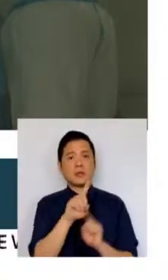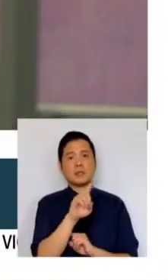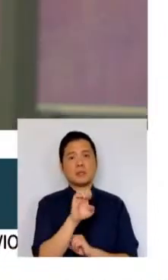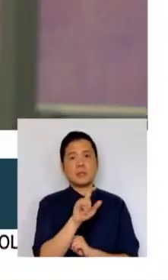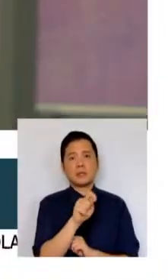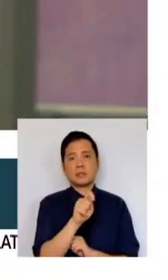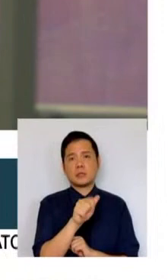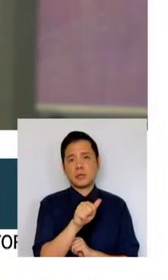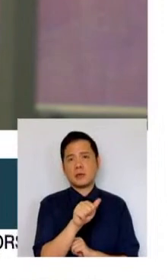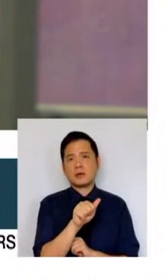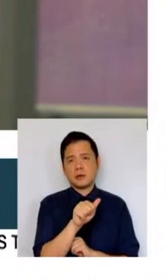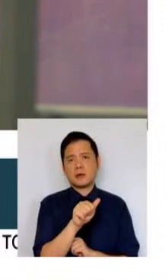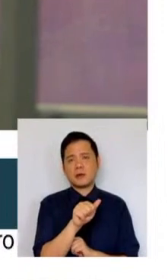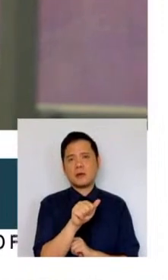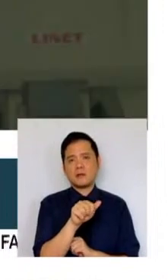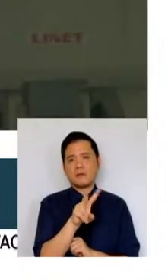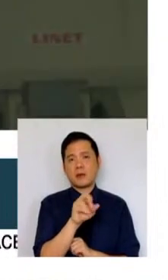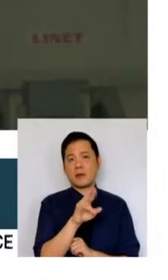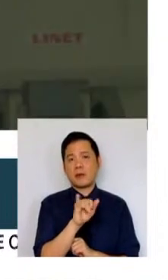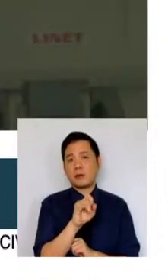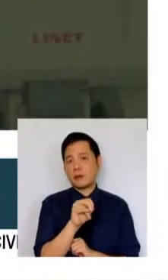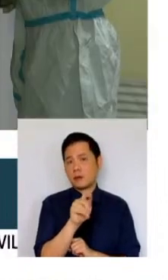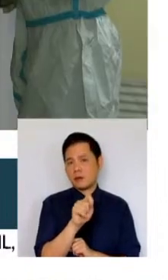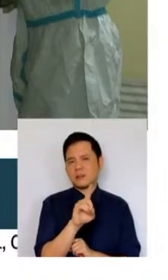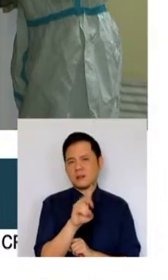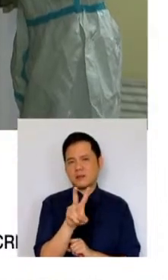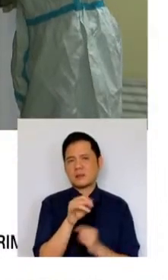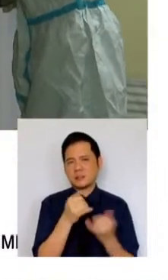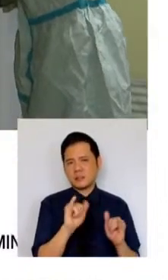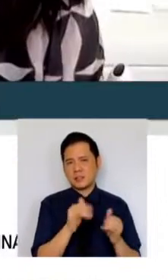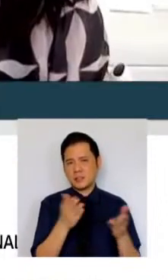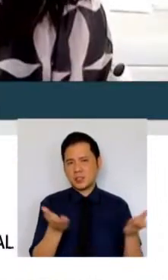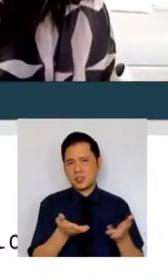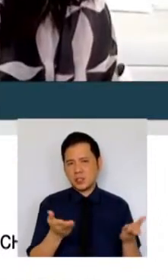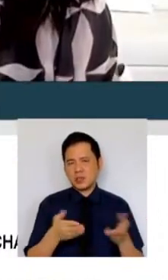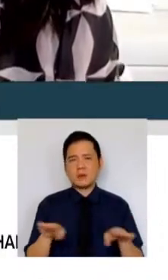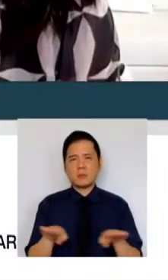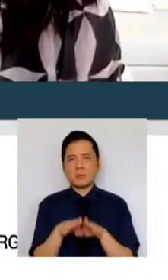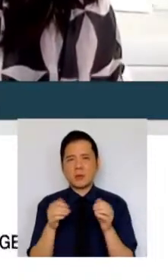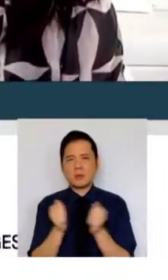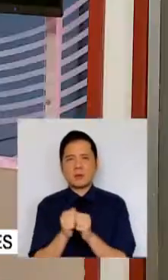toe-in-toe with the Omicron virus right now.